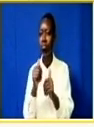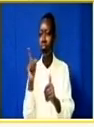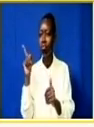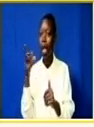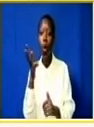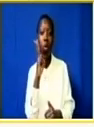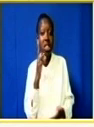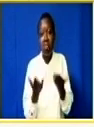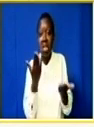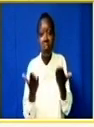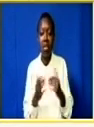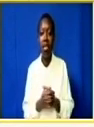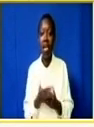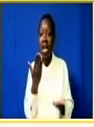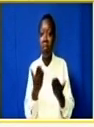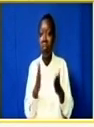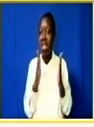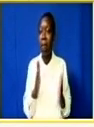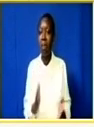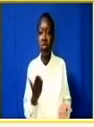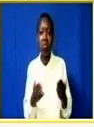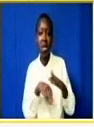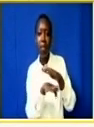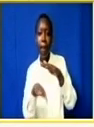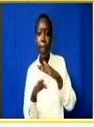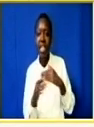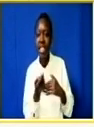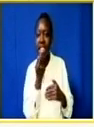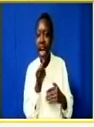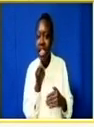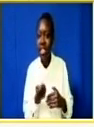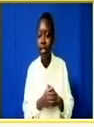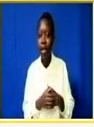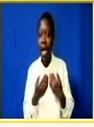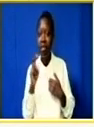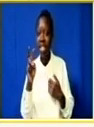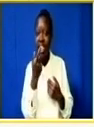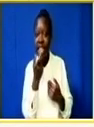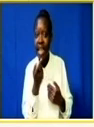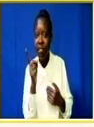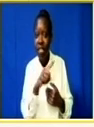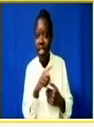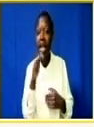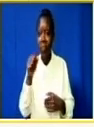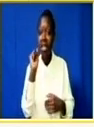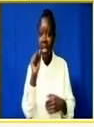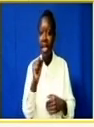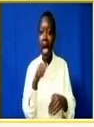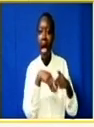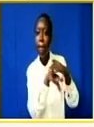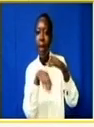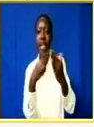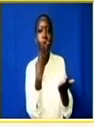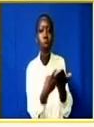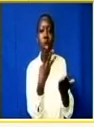Mm-hmm. Maybe the person is planting rice. It's possible. Have you ever seen rice being planted? It's planted in very swampy places. Yeah. With lots and